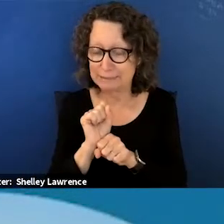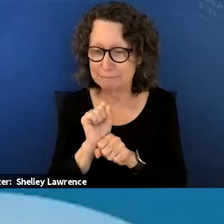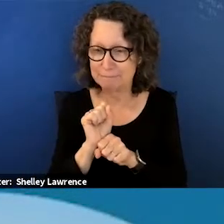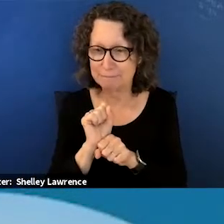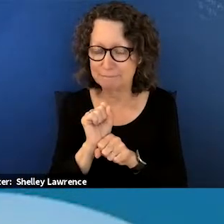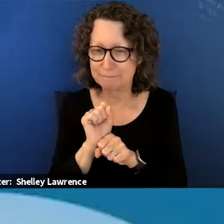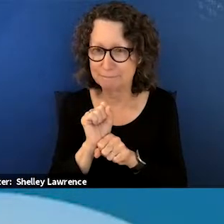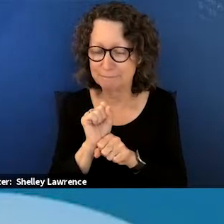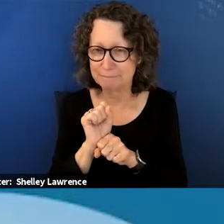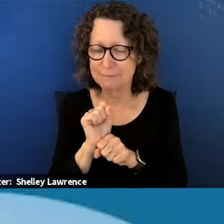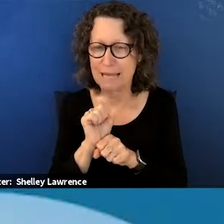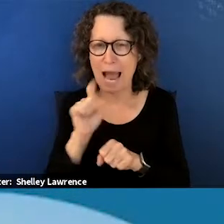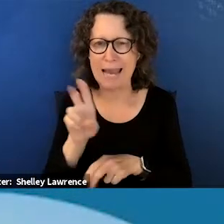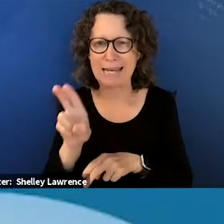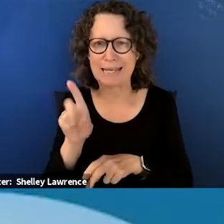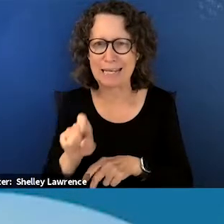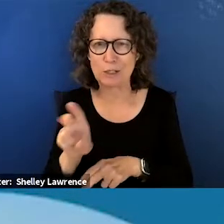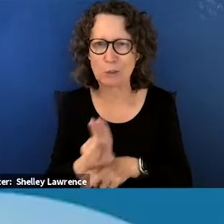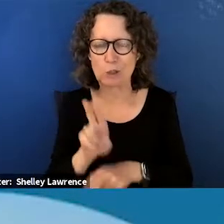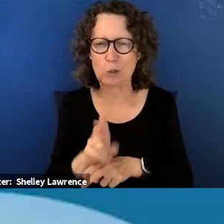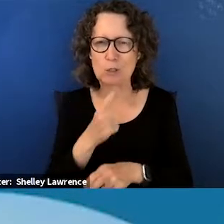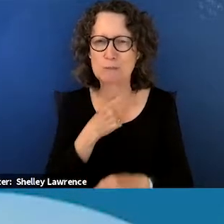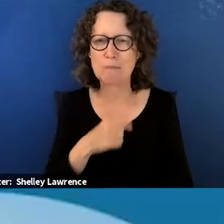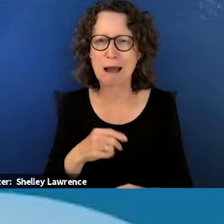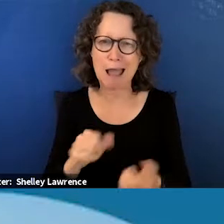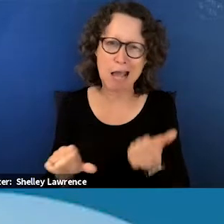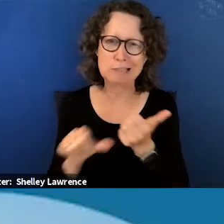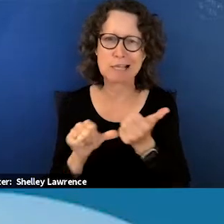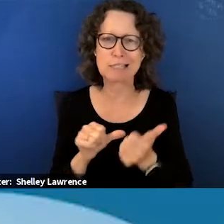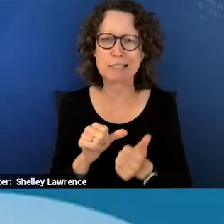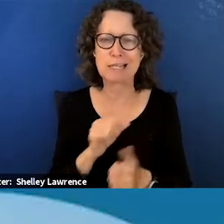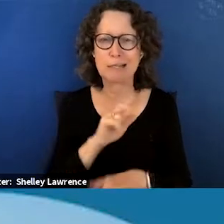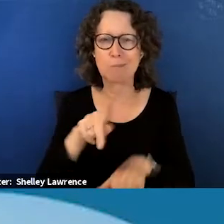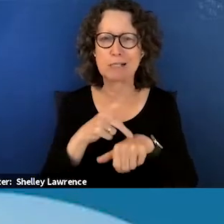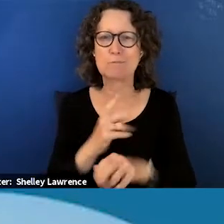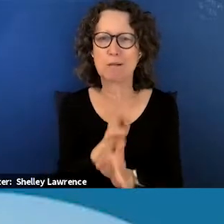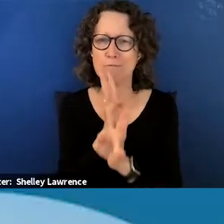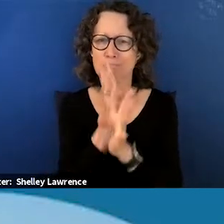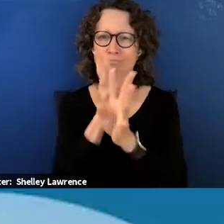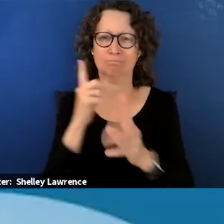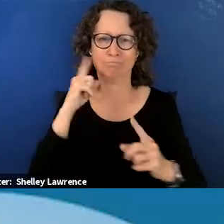Yeah, I just need to use my assistant principal voice.